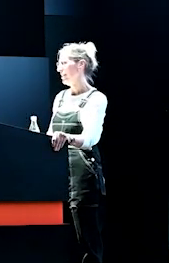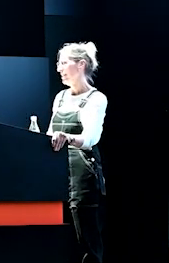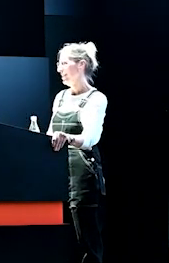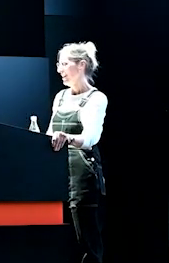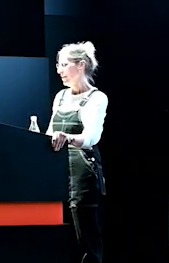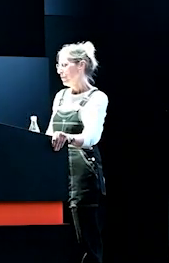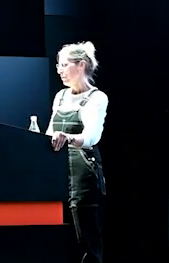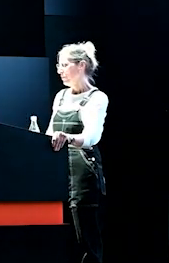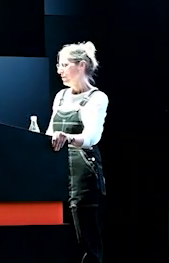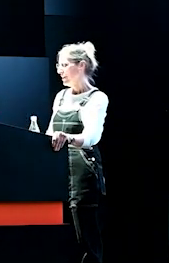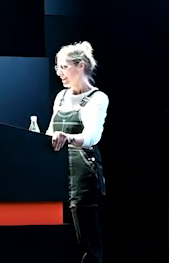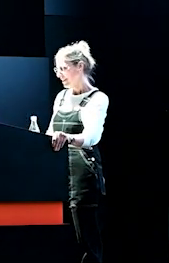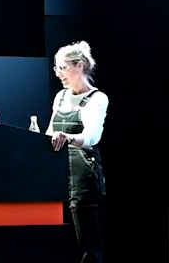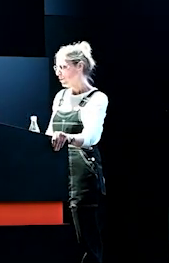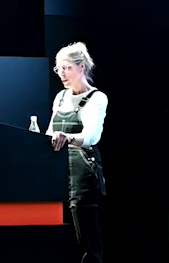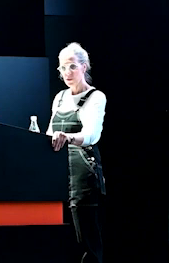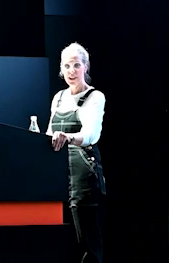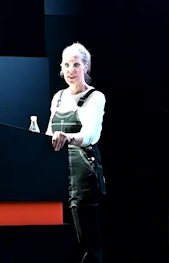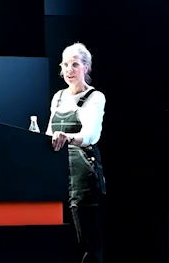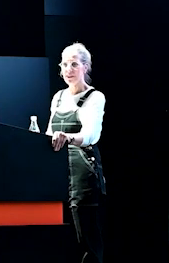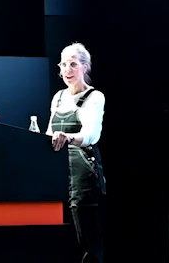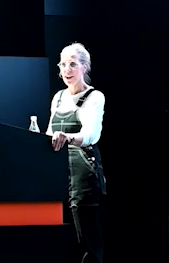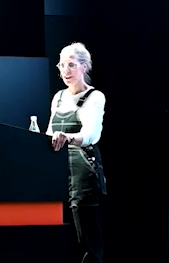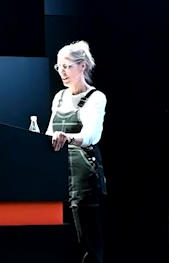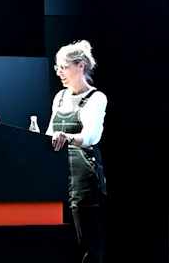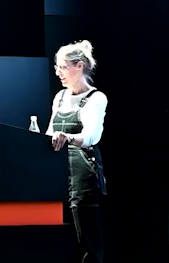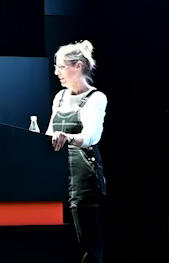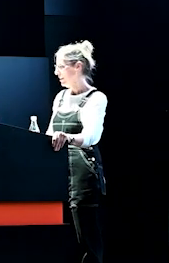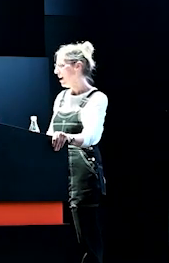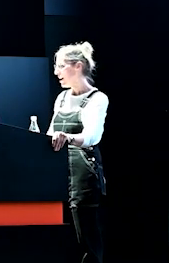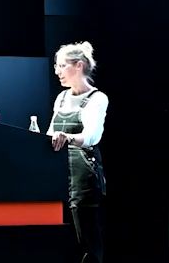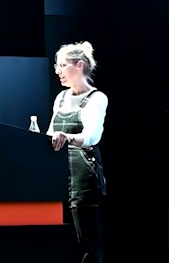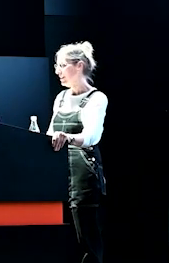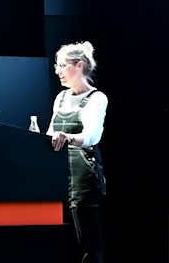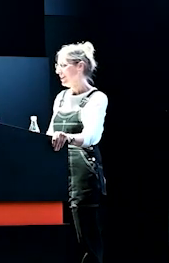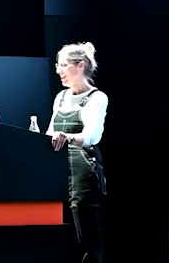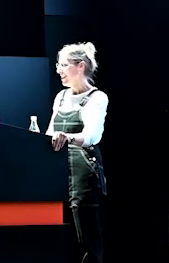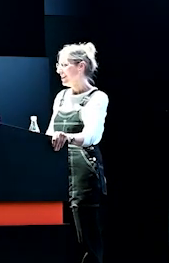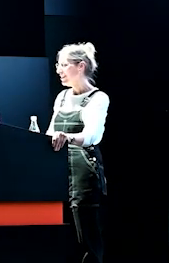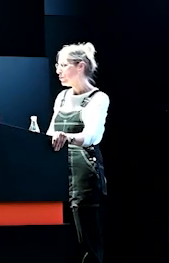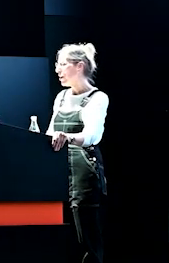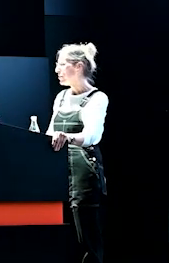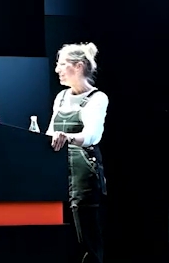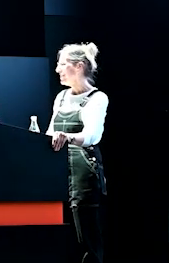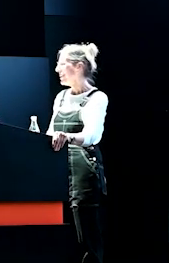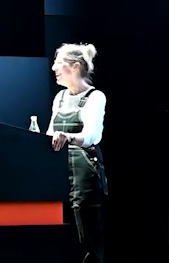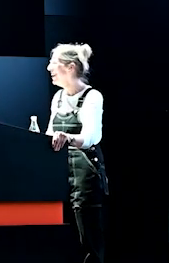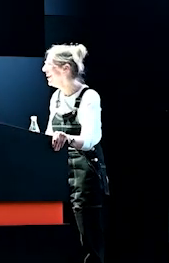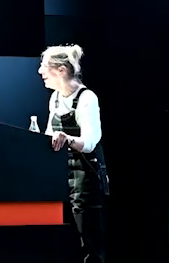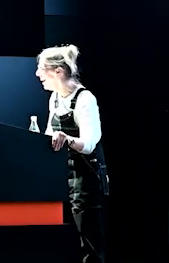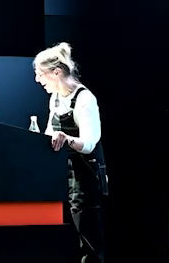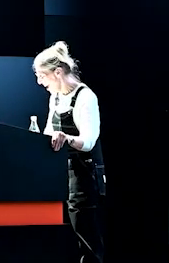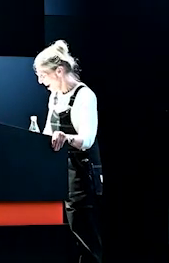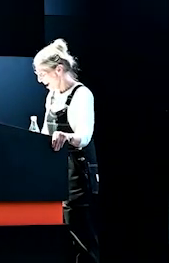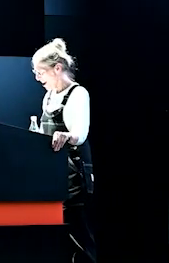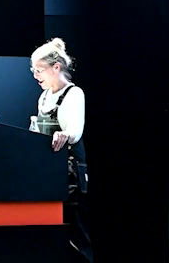like. This is what reading looks like. Yuck. It's gross.